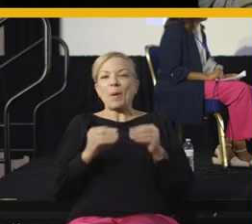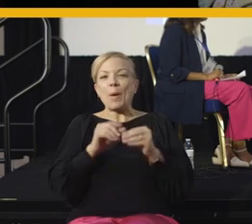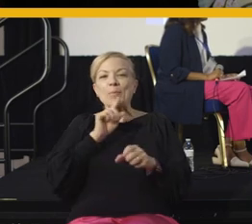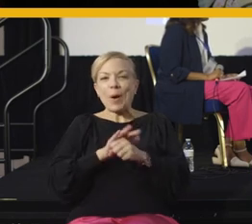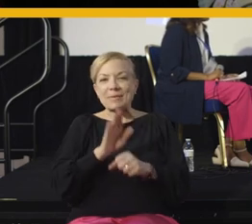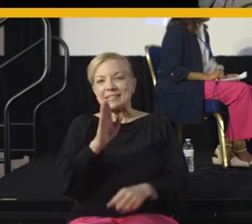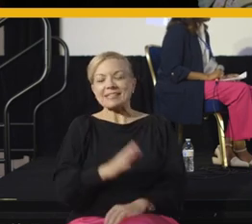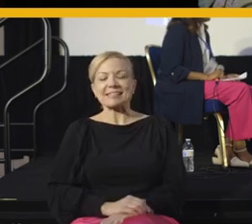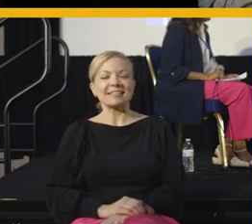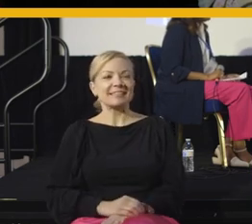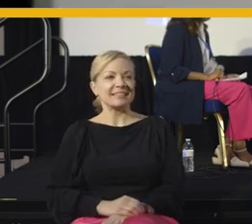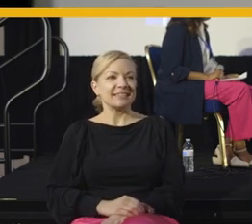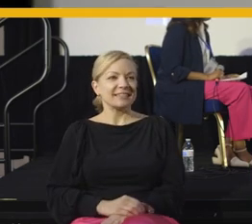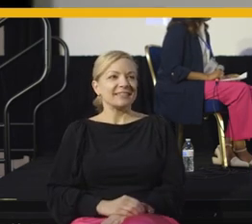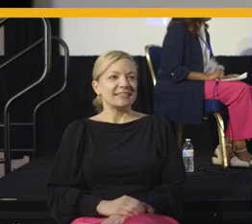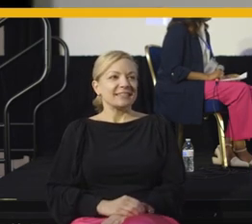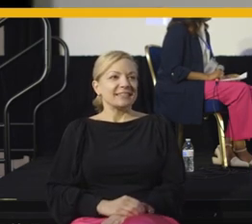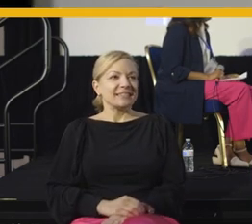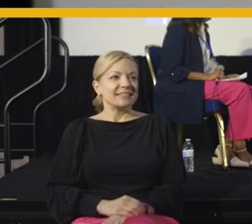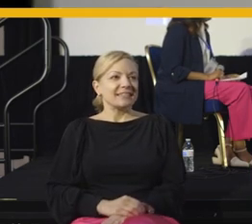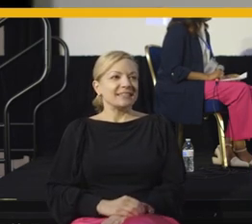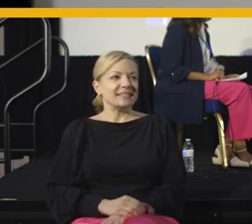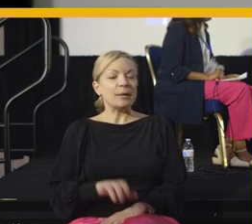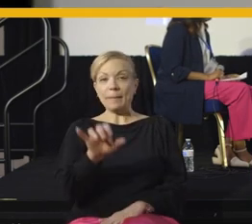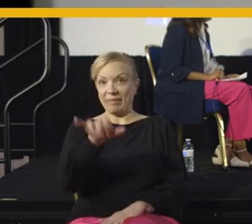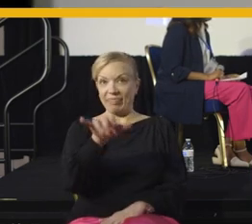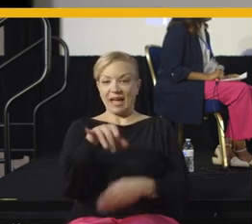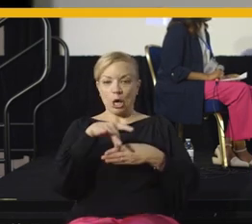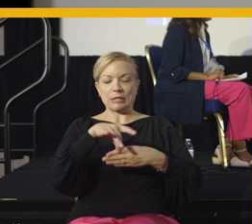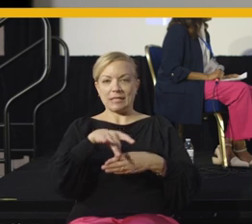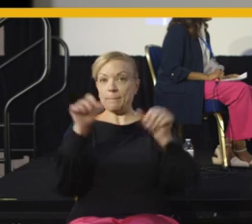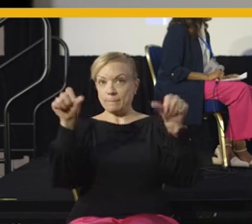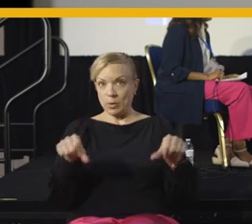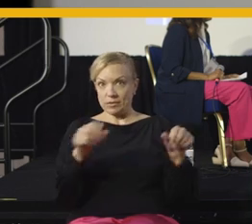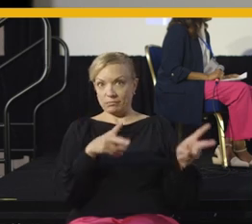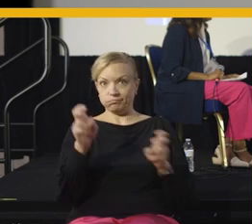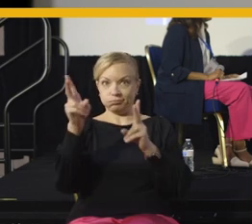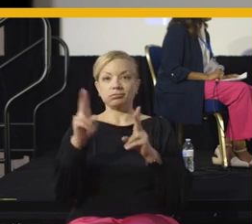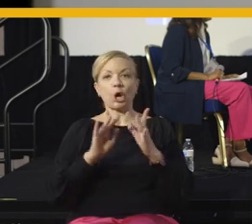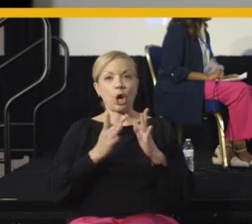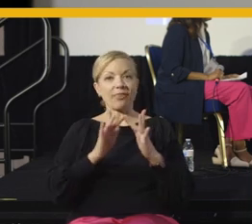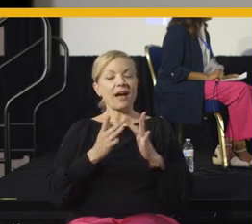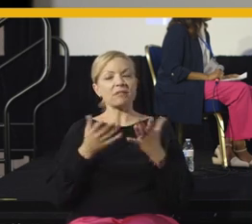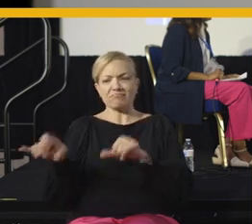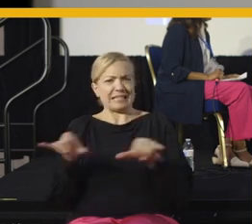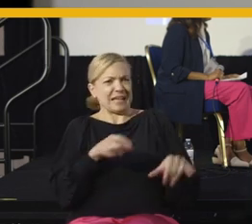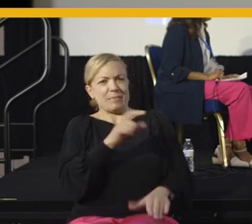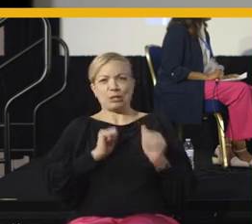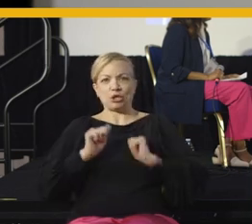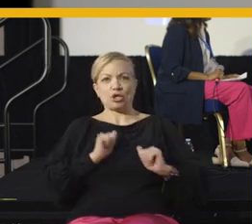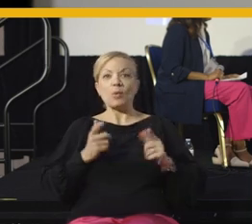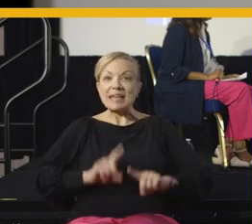promise. But that same content then, as it was posted online, and it was the same exact show,